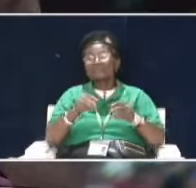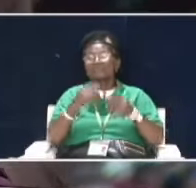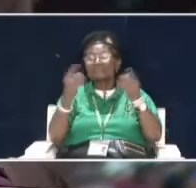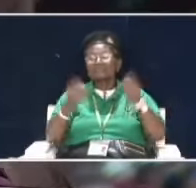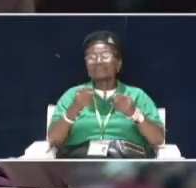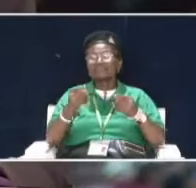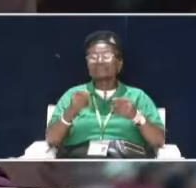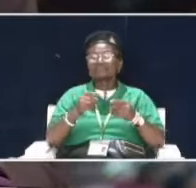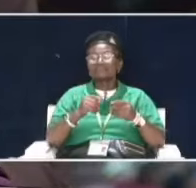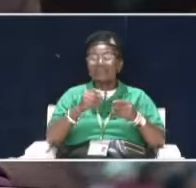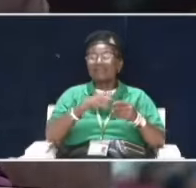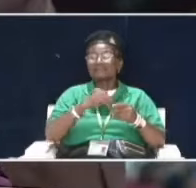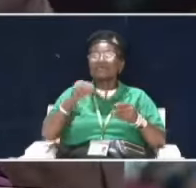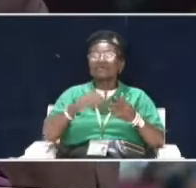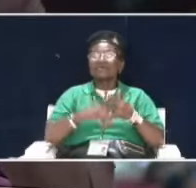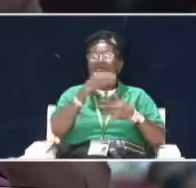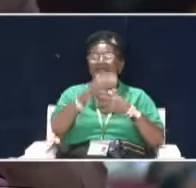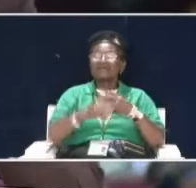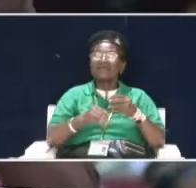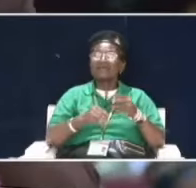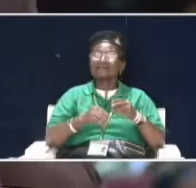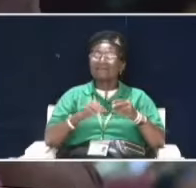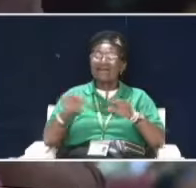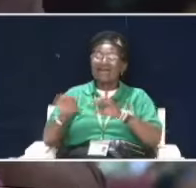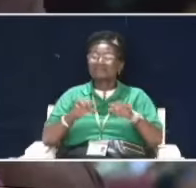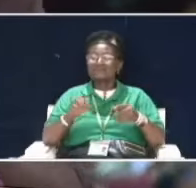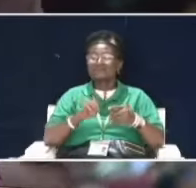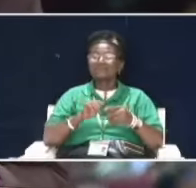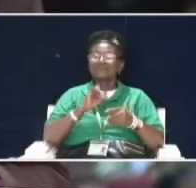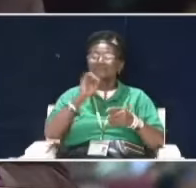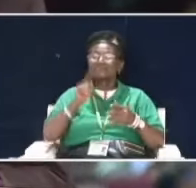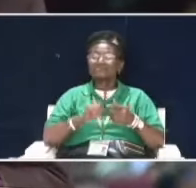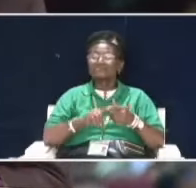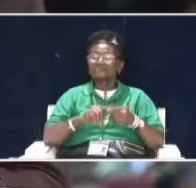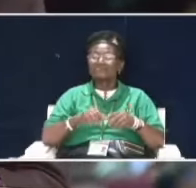your next action is to resist the devil,